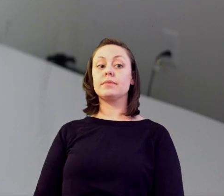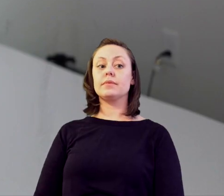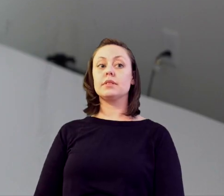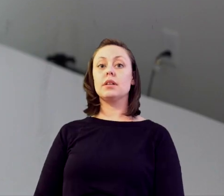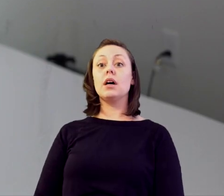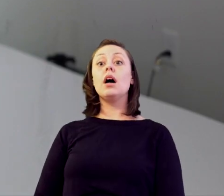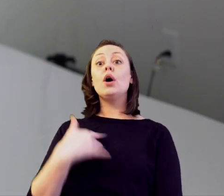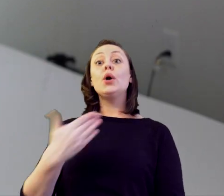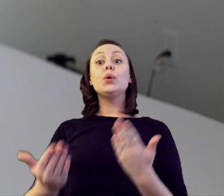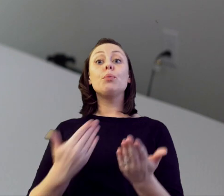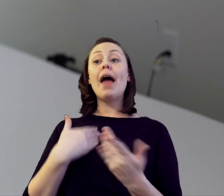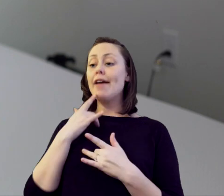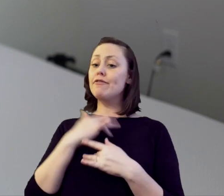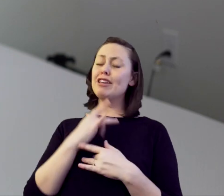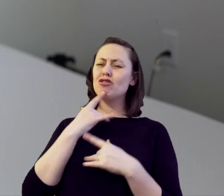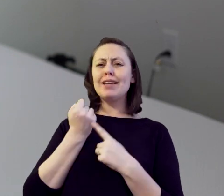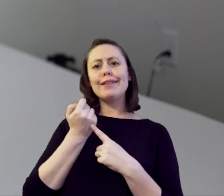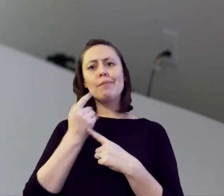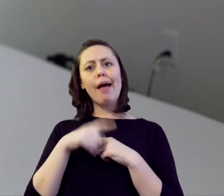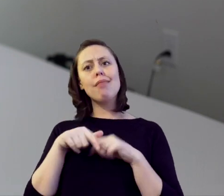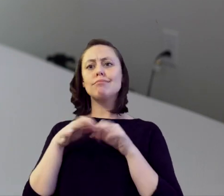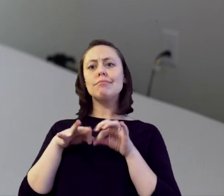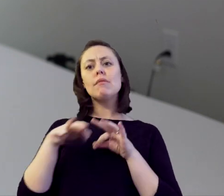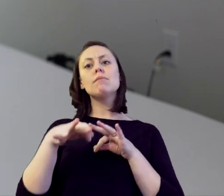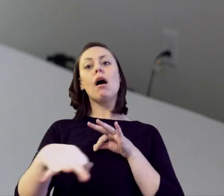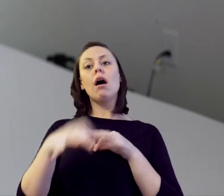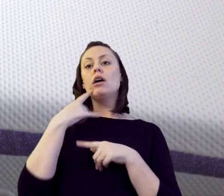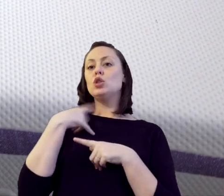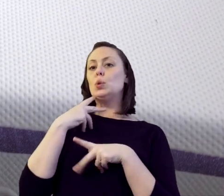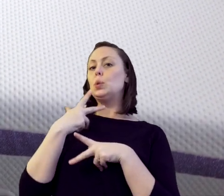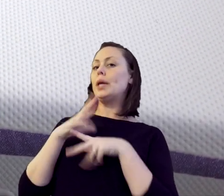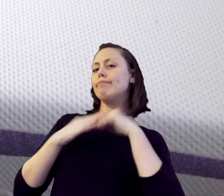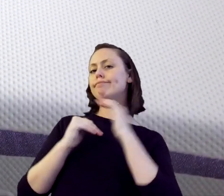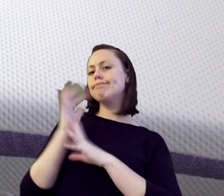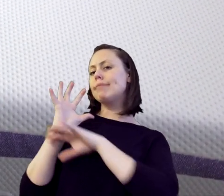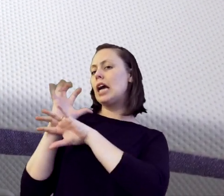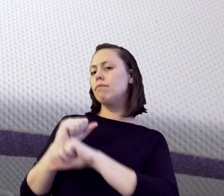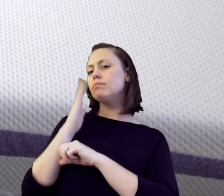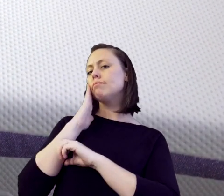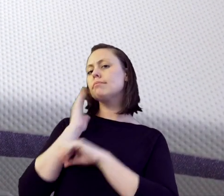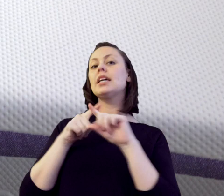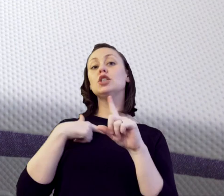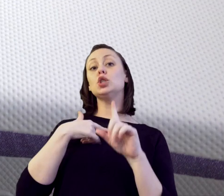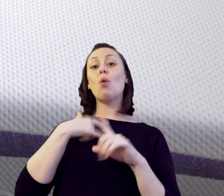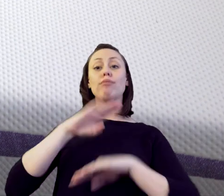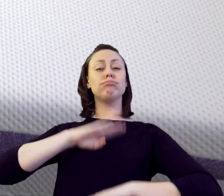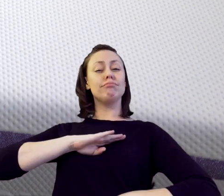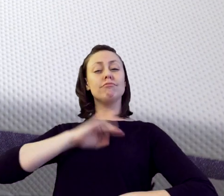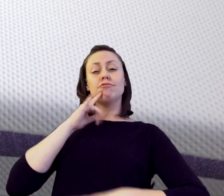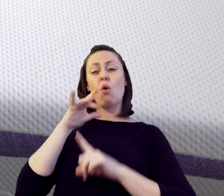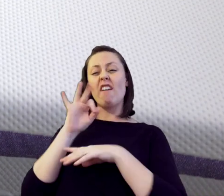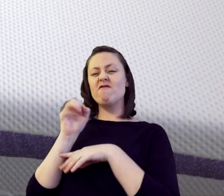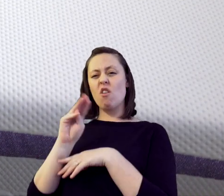You may feel that you need a slightly longer break-in time to get used to the bed. So our perception of firmness is a little